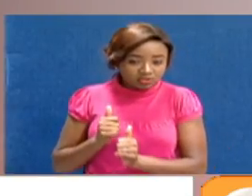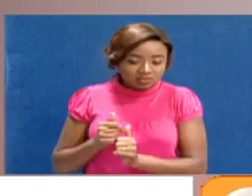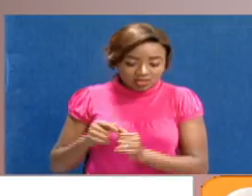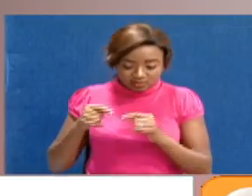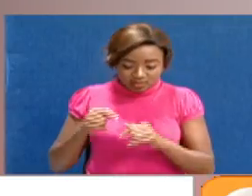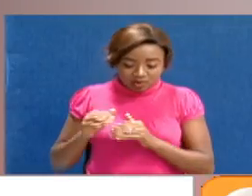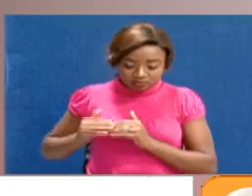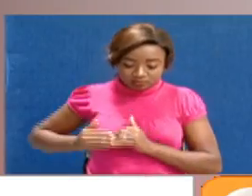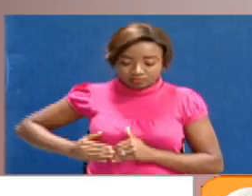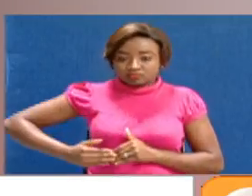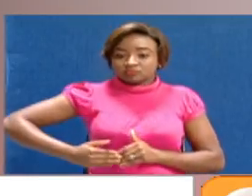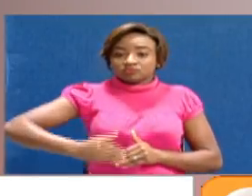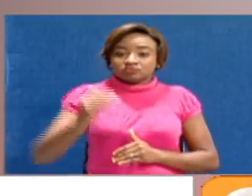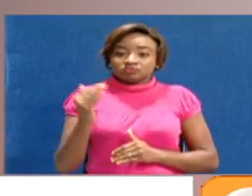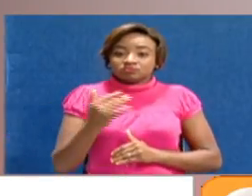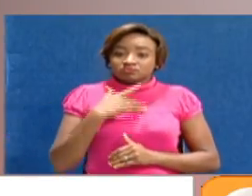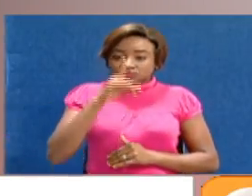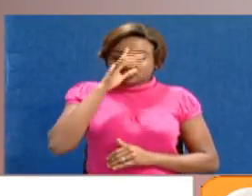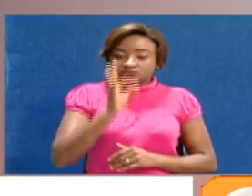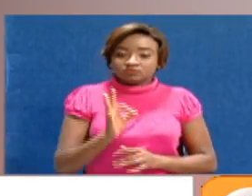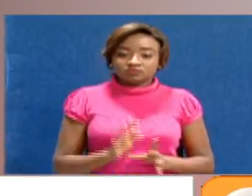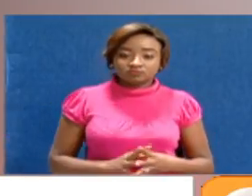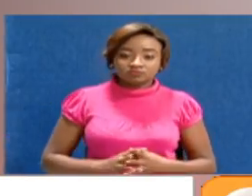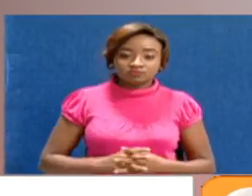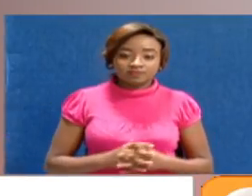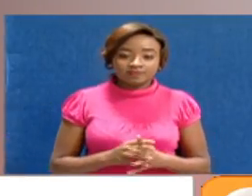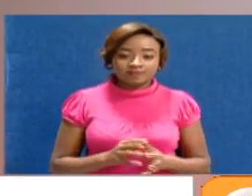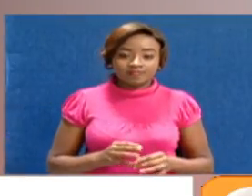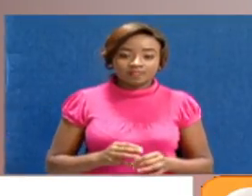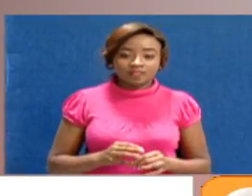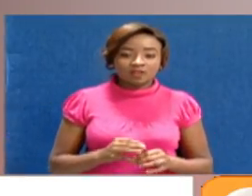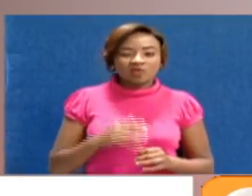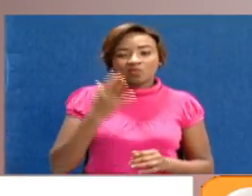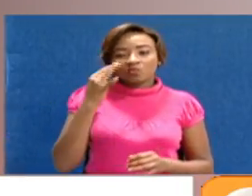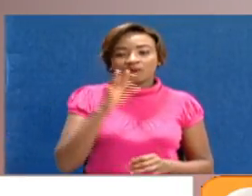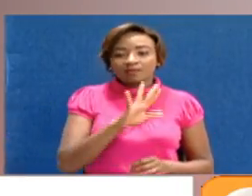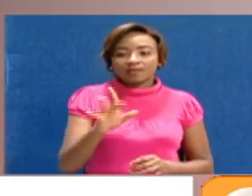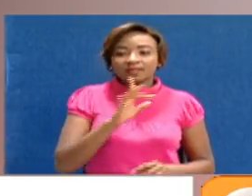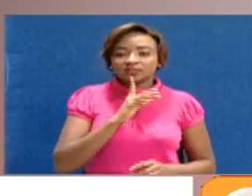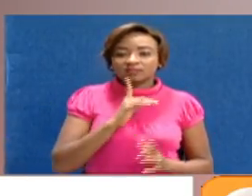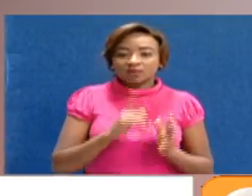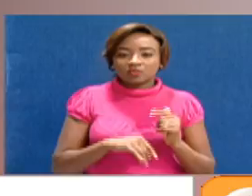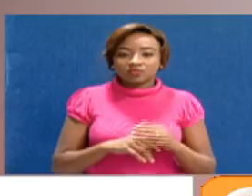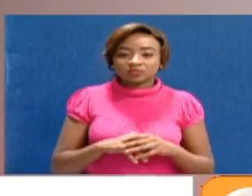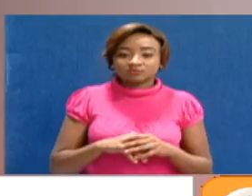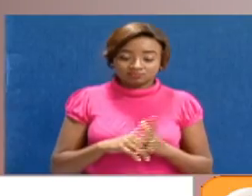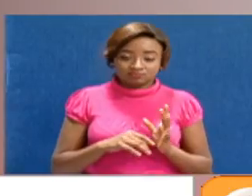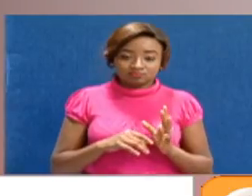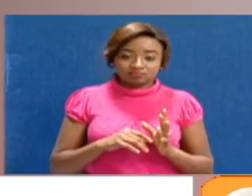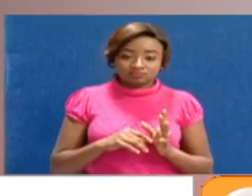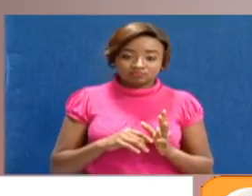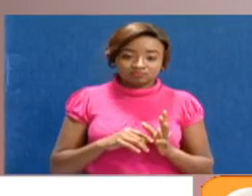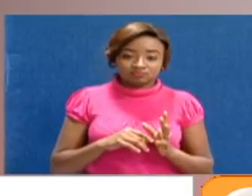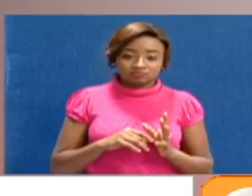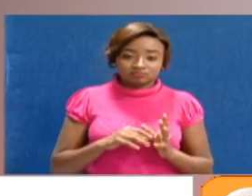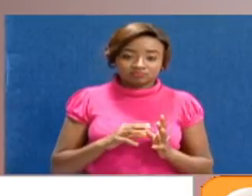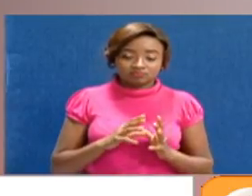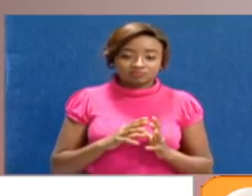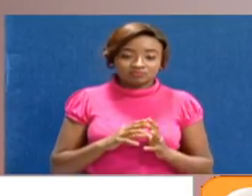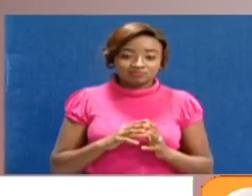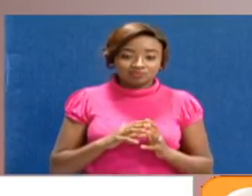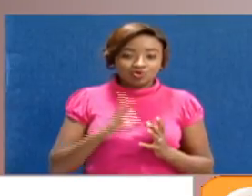around there is seriousness? Because it is said the proof of the pudding is in the